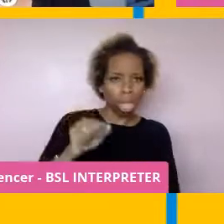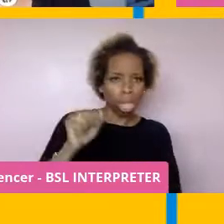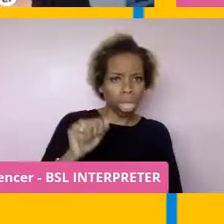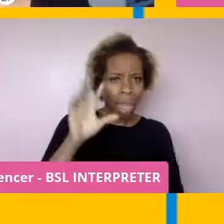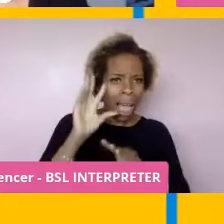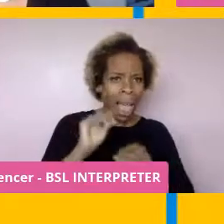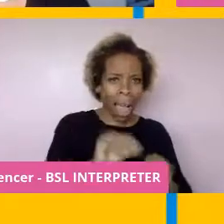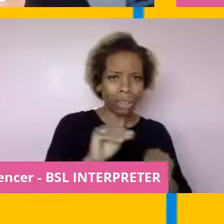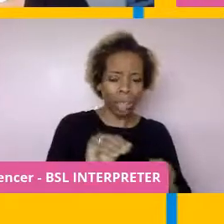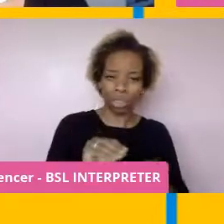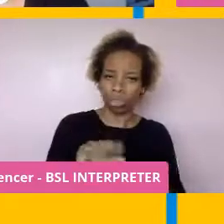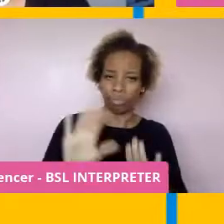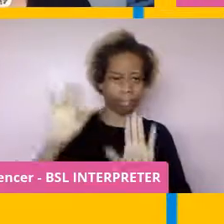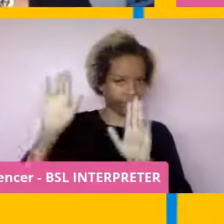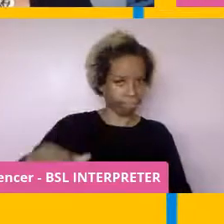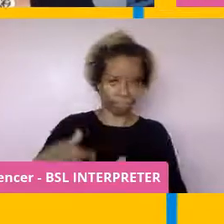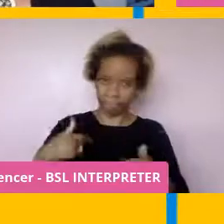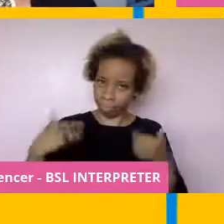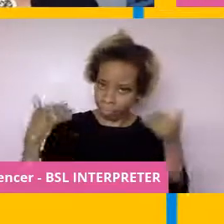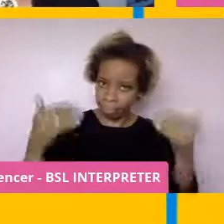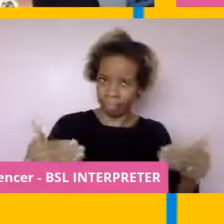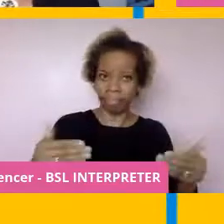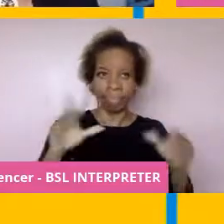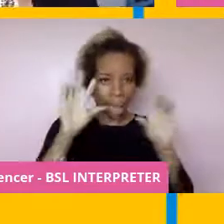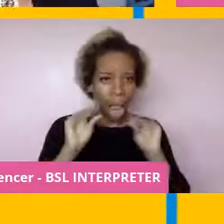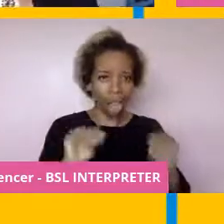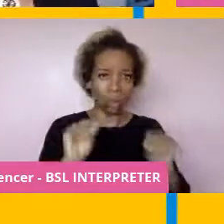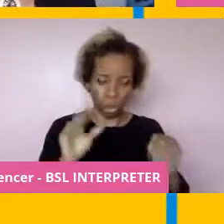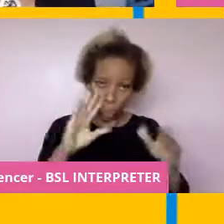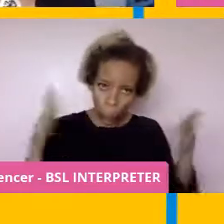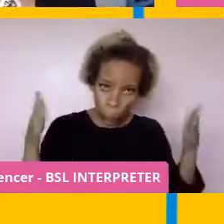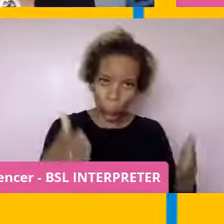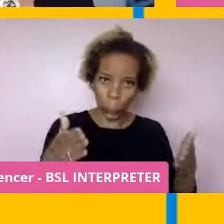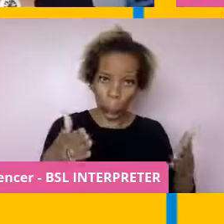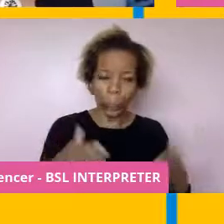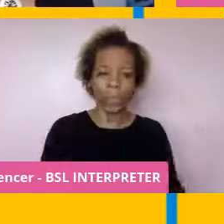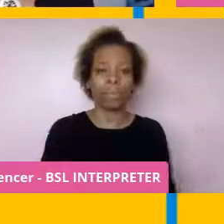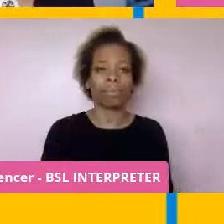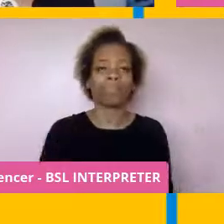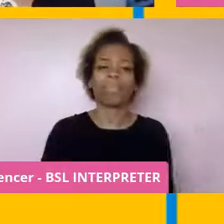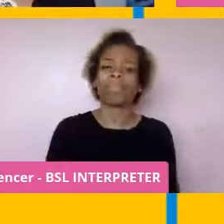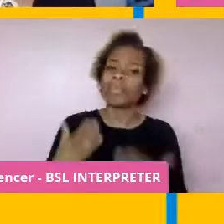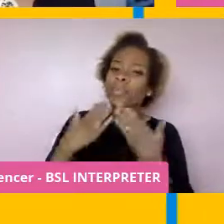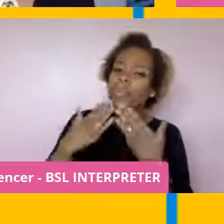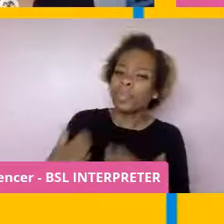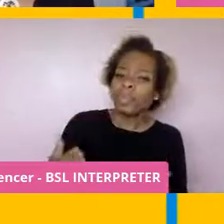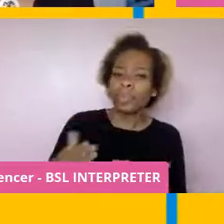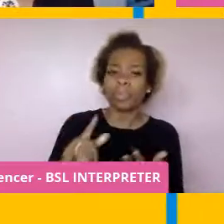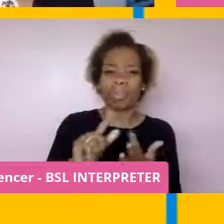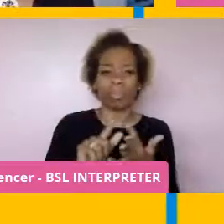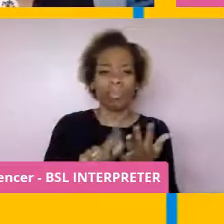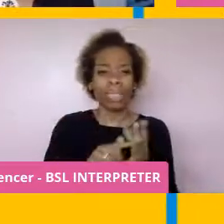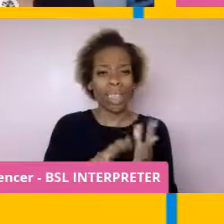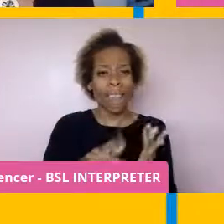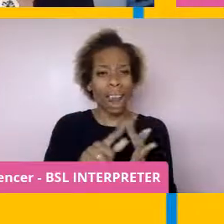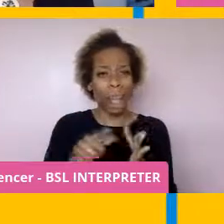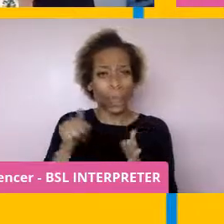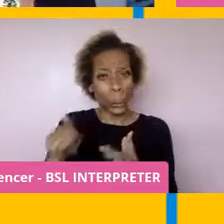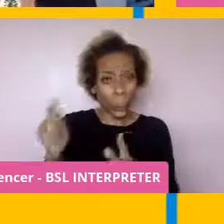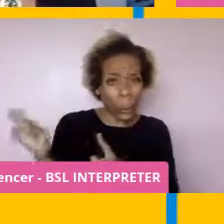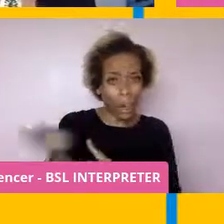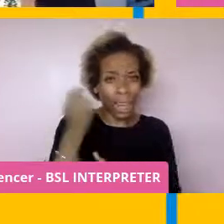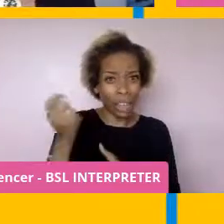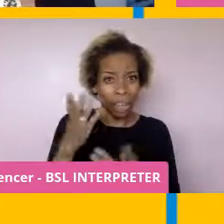you. Thank you, Elaine, and thanks for that inspiring talk about what you managed to achieve in really difficult circumstances at Bradford, given